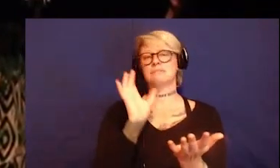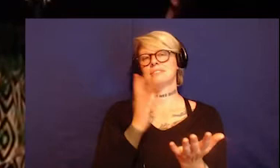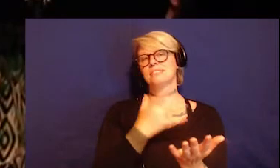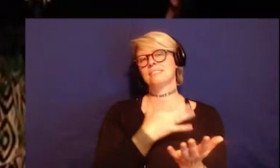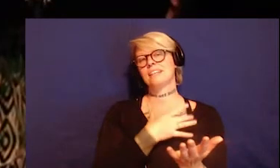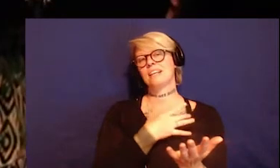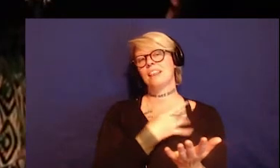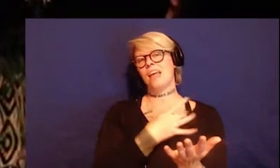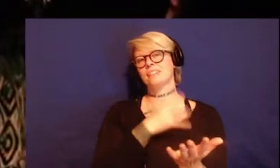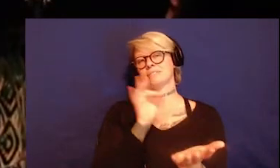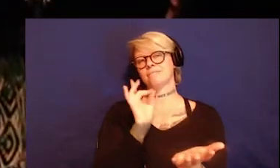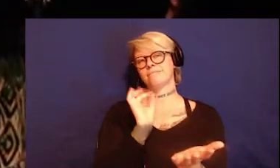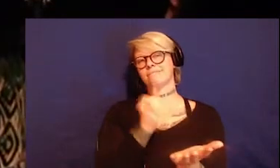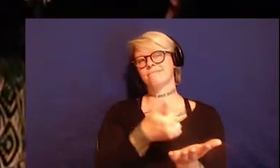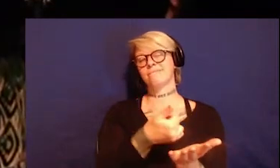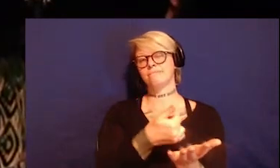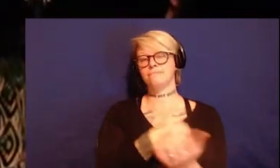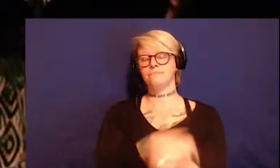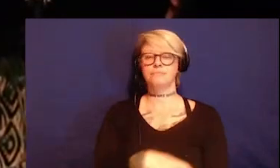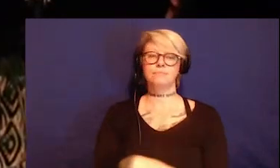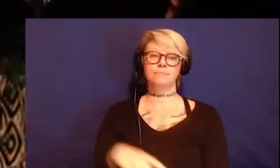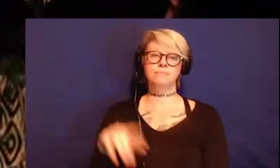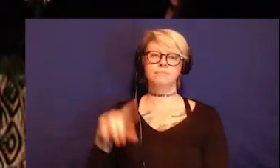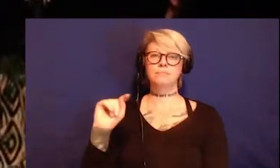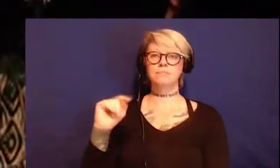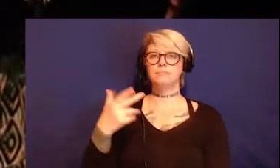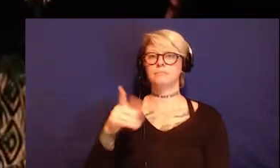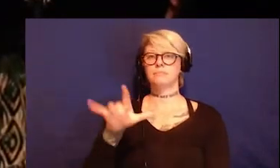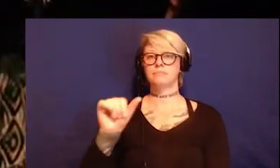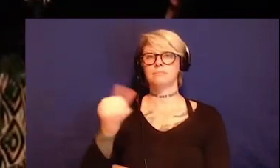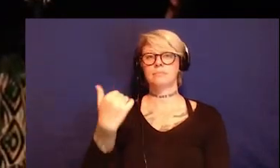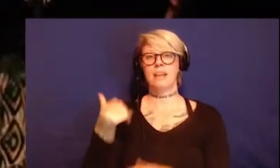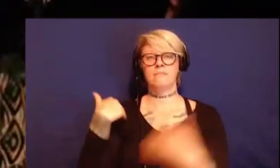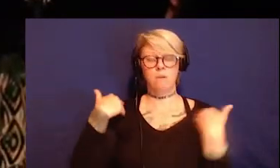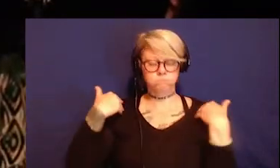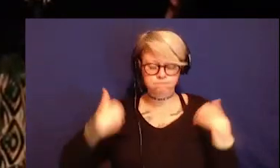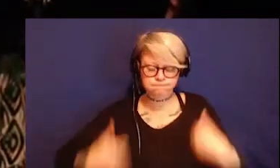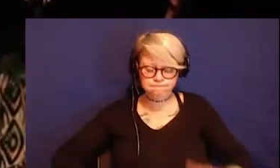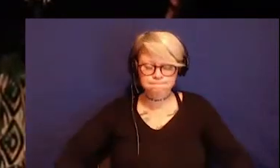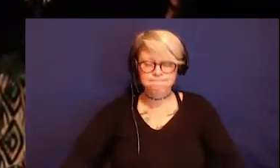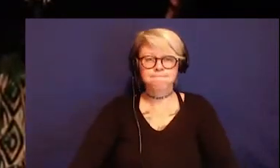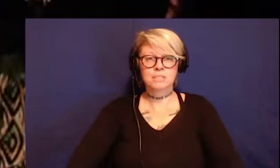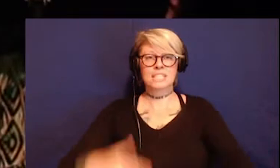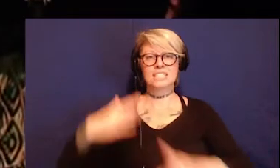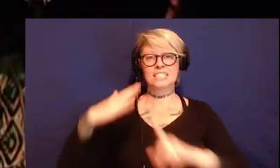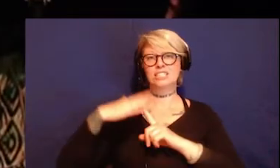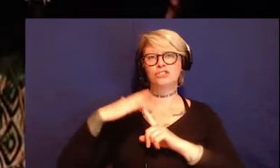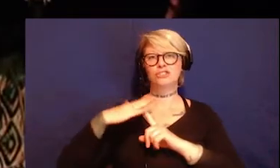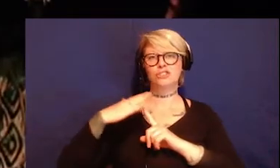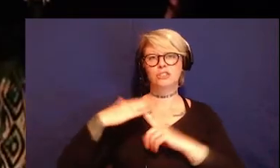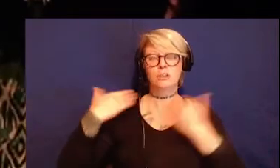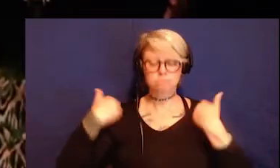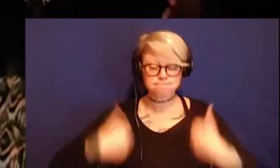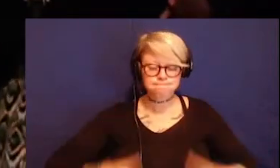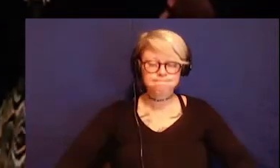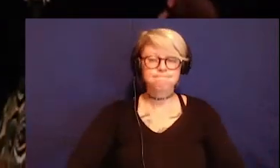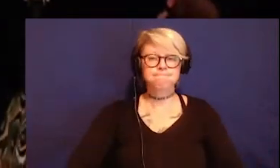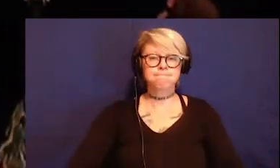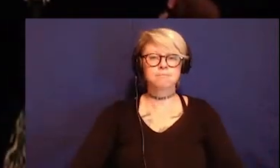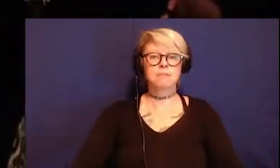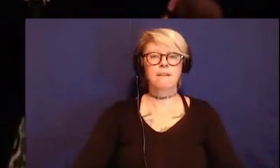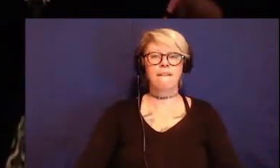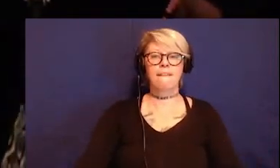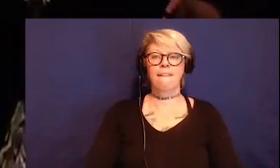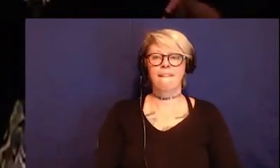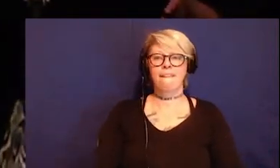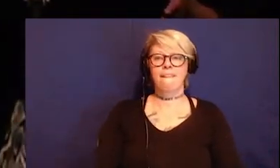Talia is wearing an extra large long t-shirt with no bottom. We hear a voiceover.